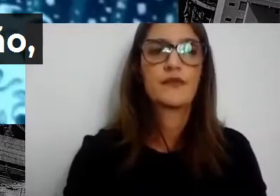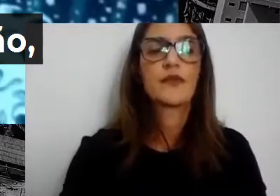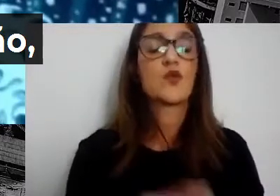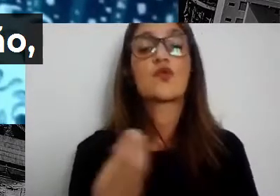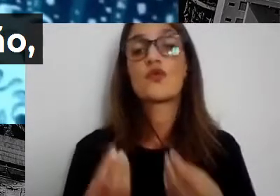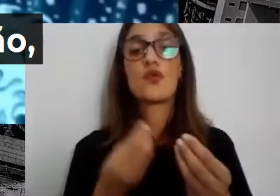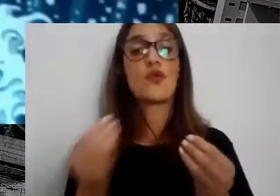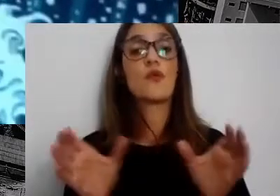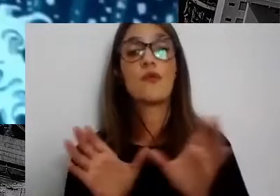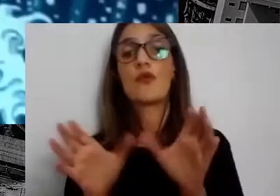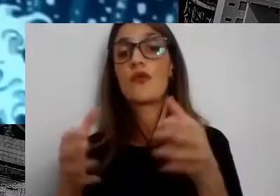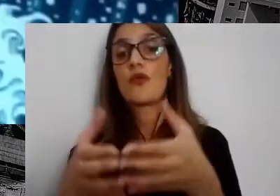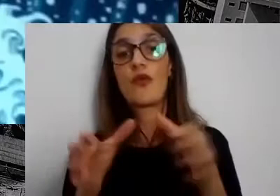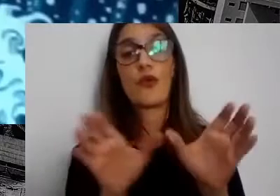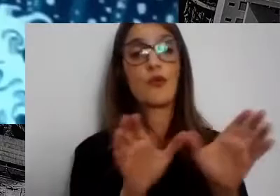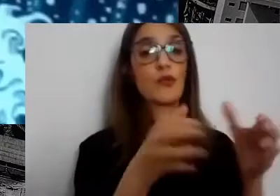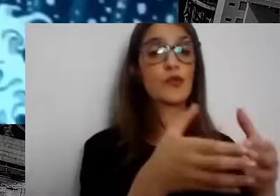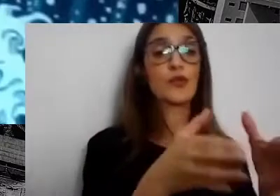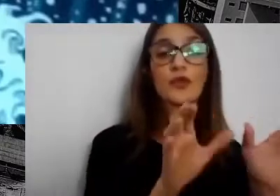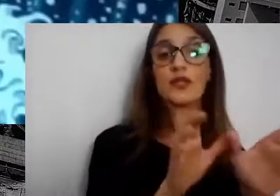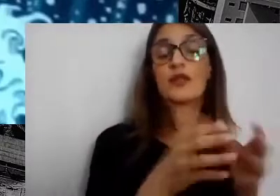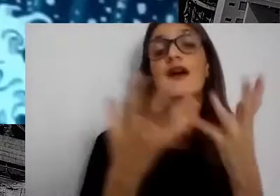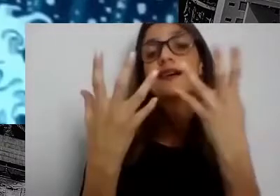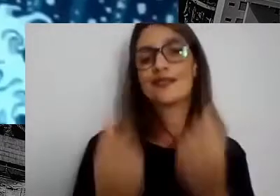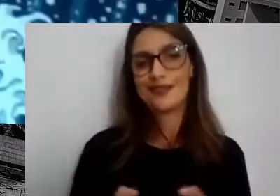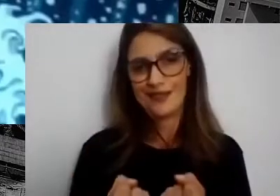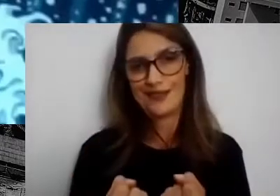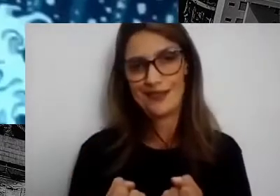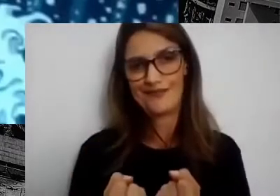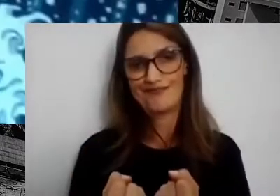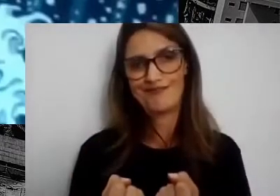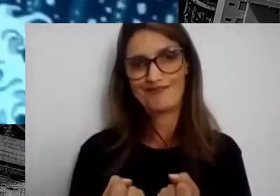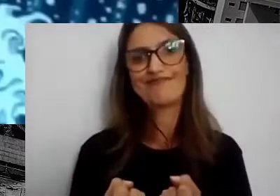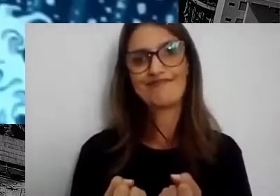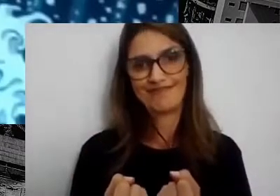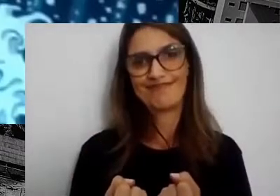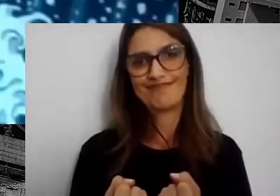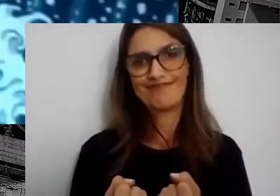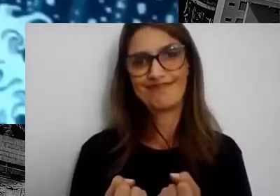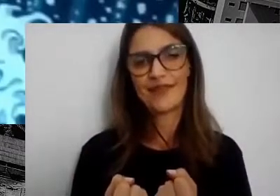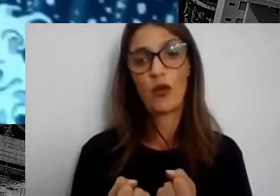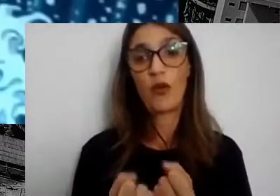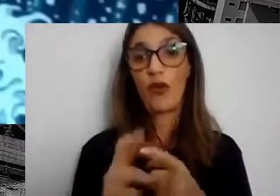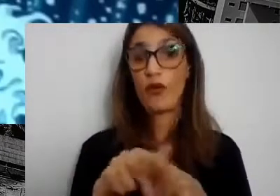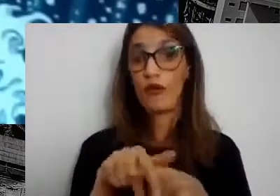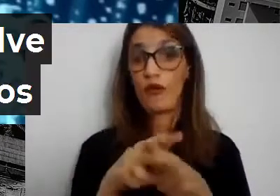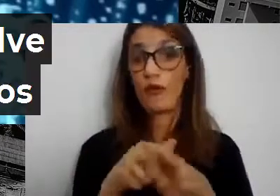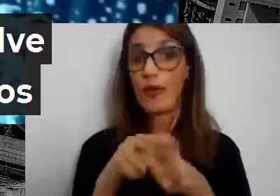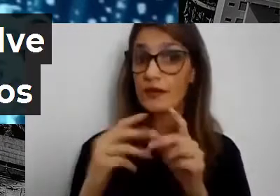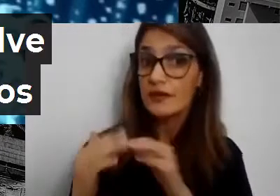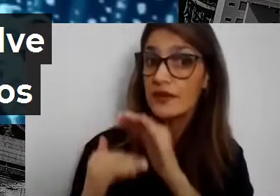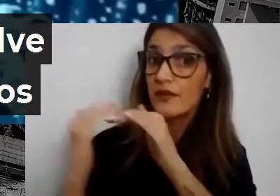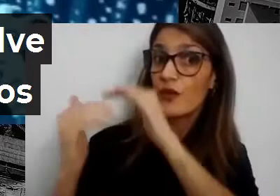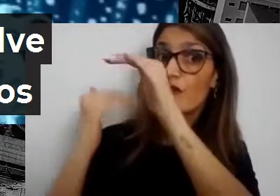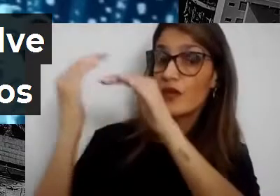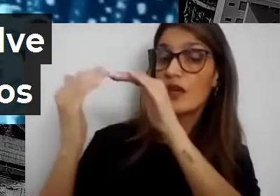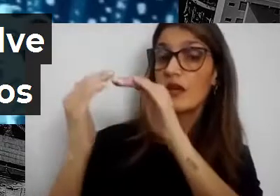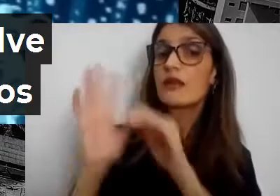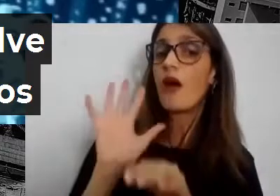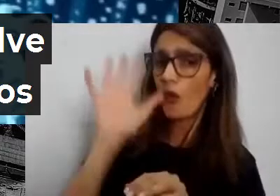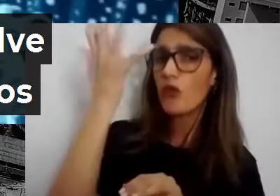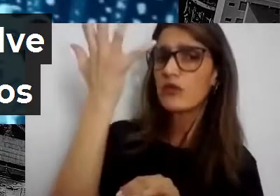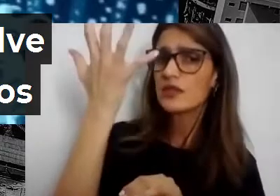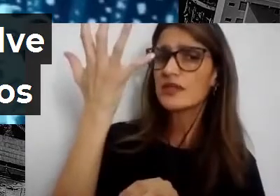development is underway. The Pacific Institute Seal Water Mandate is involved in a tool that will help